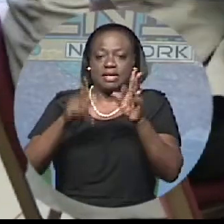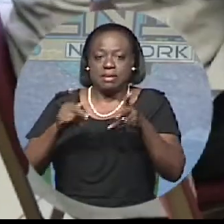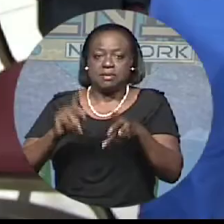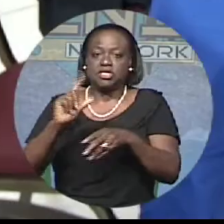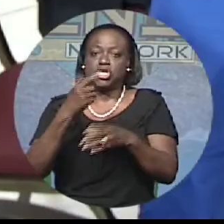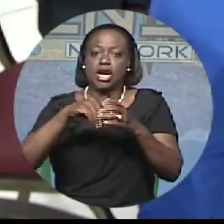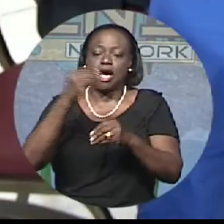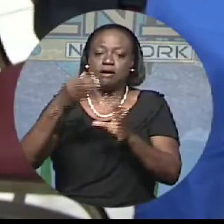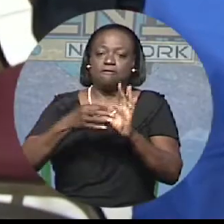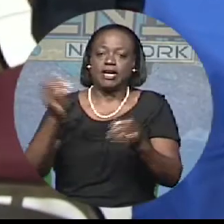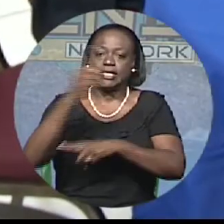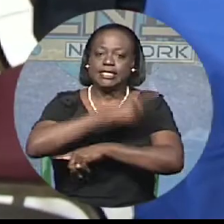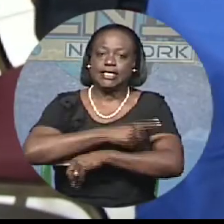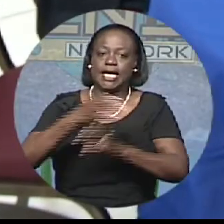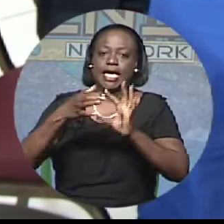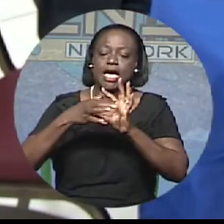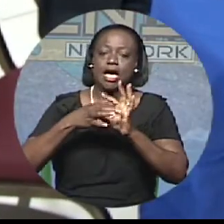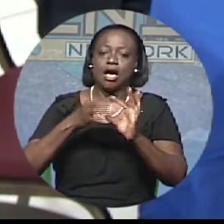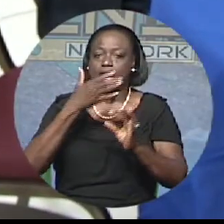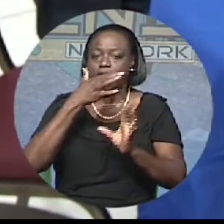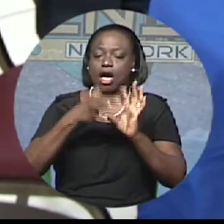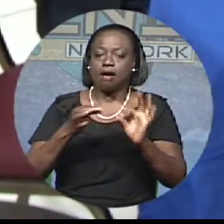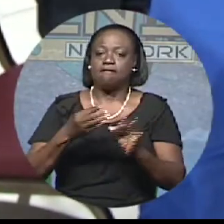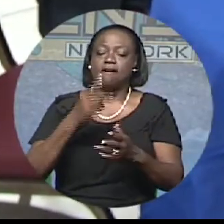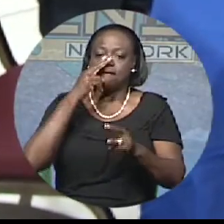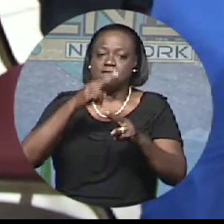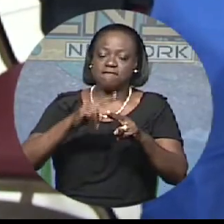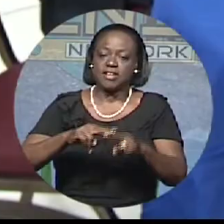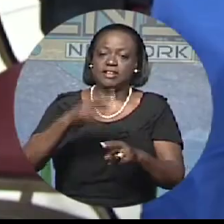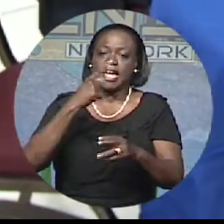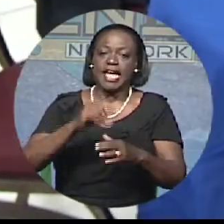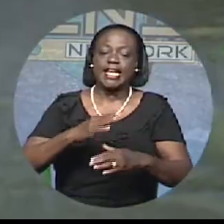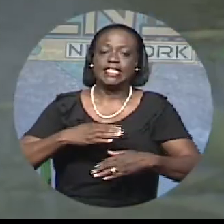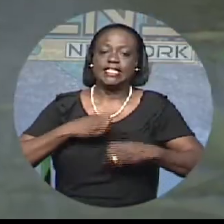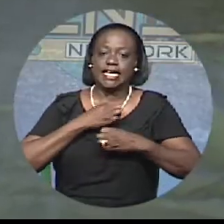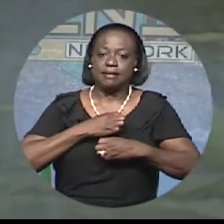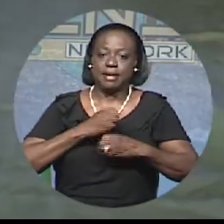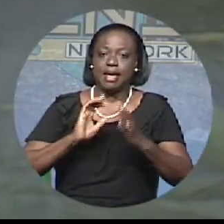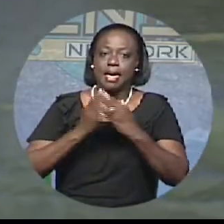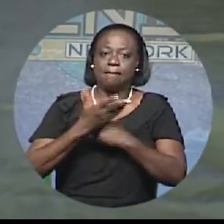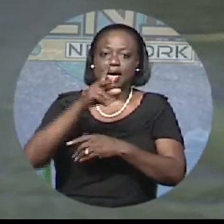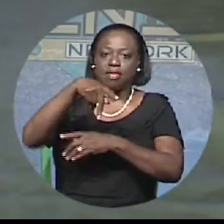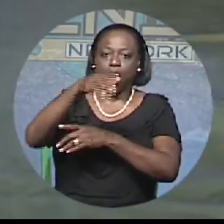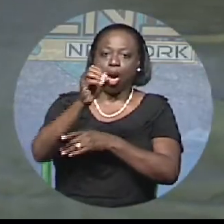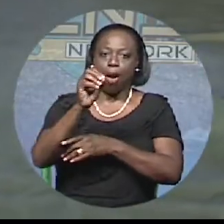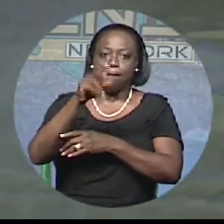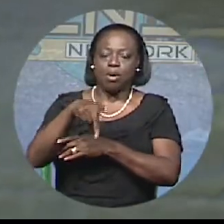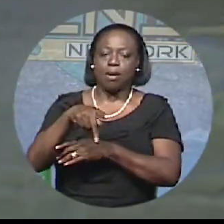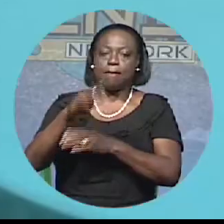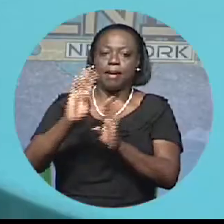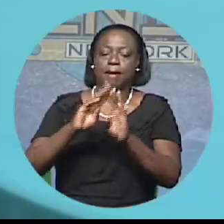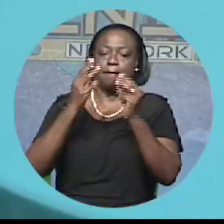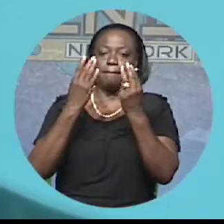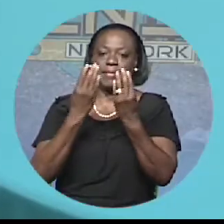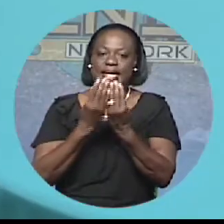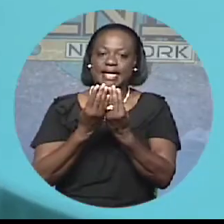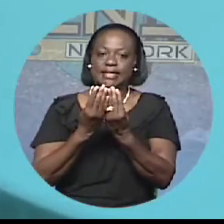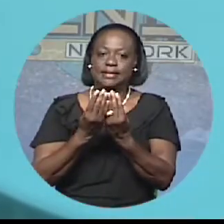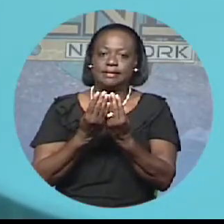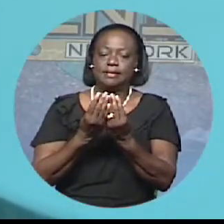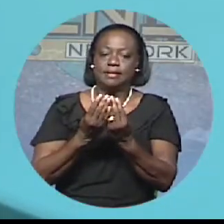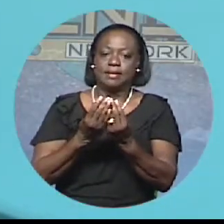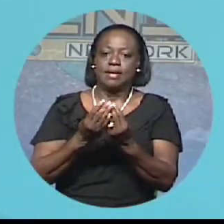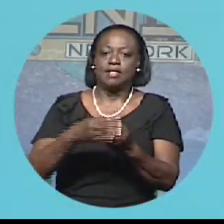of fun and entertainment by the Urban Renewal Pop Band. Deputy Prime Minister and Minister of Works and Urban Development, the Honorable Philip